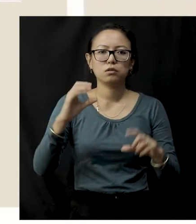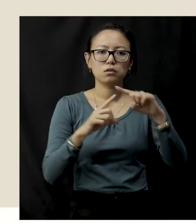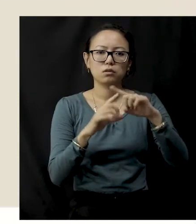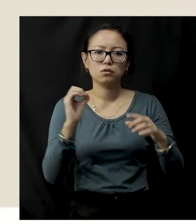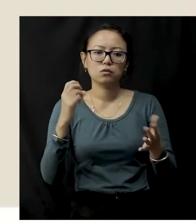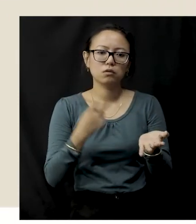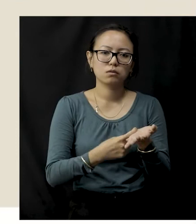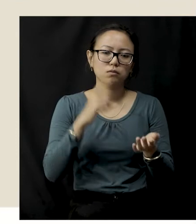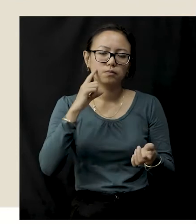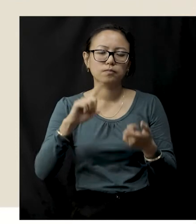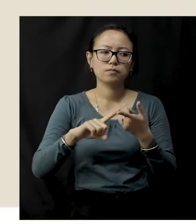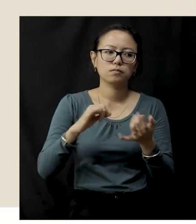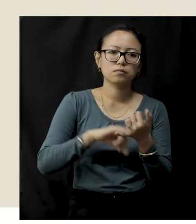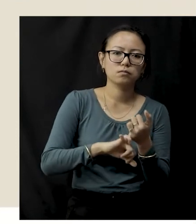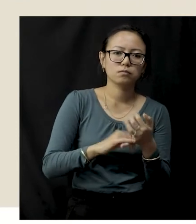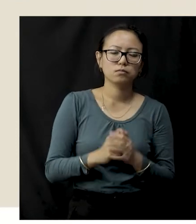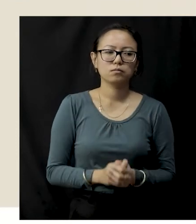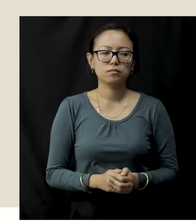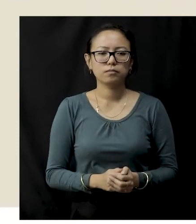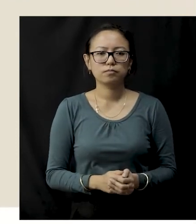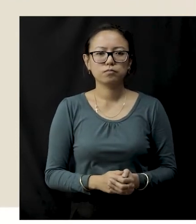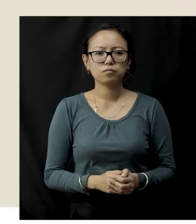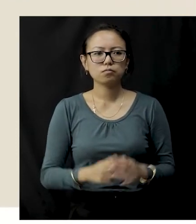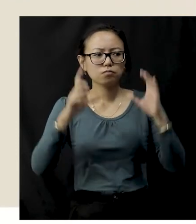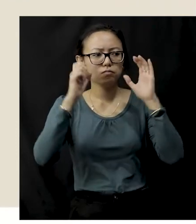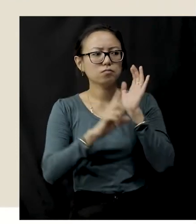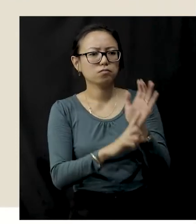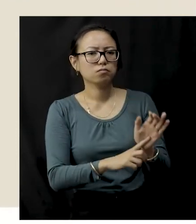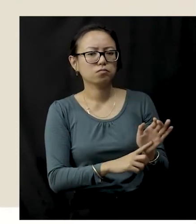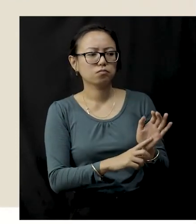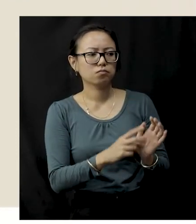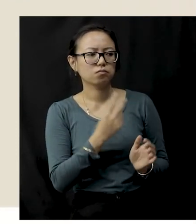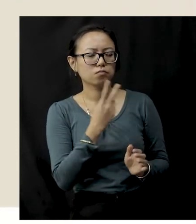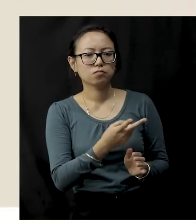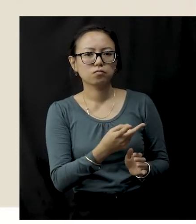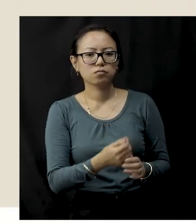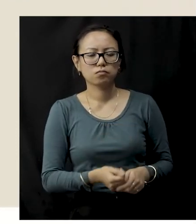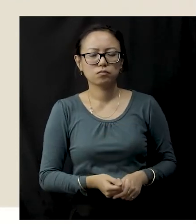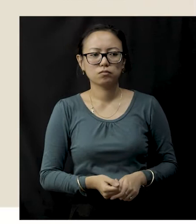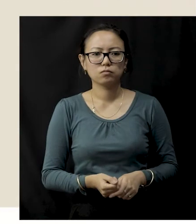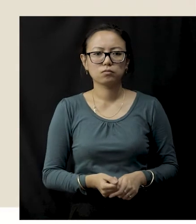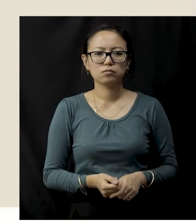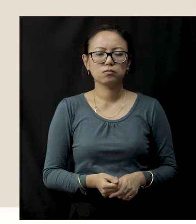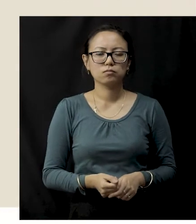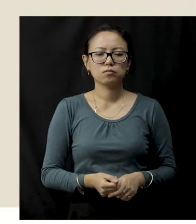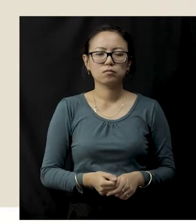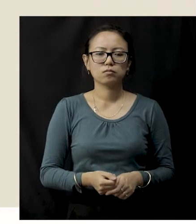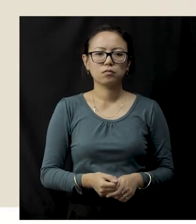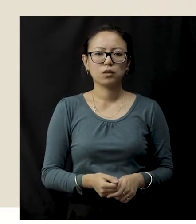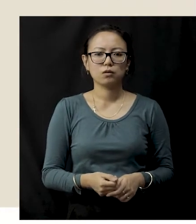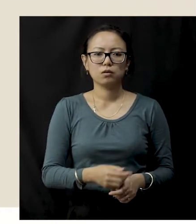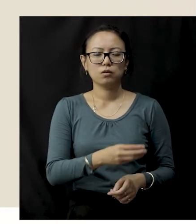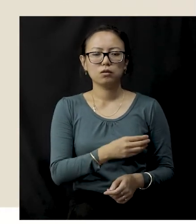okay? Also, I can give you more examples. You can see a stretcher here. This stretcher is